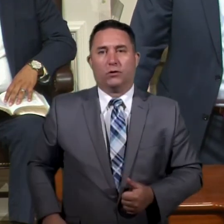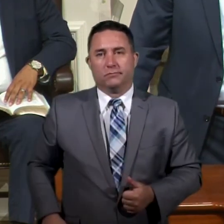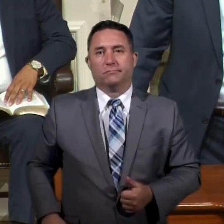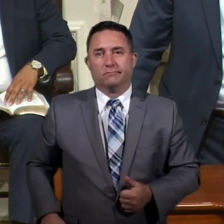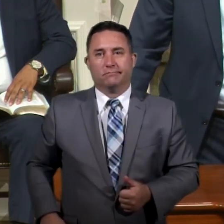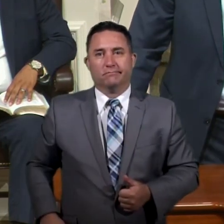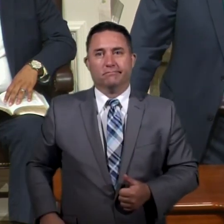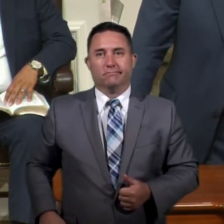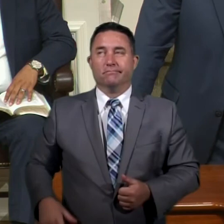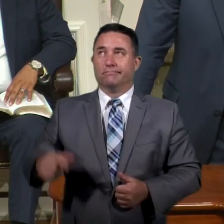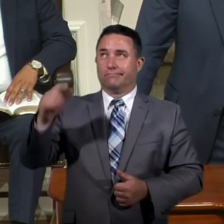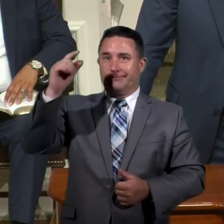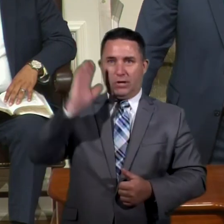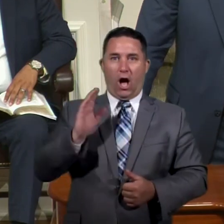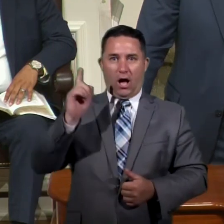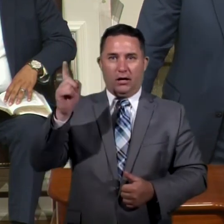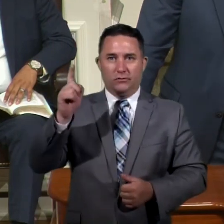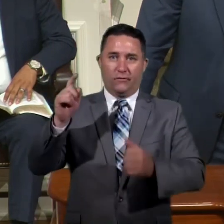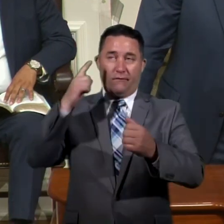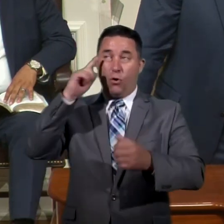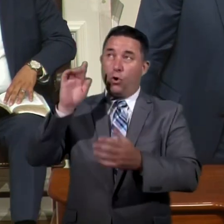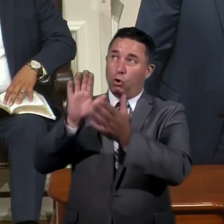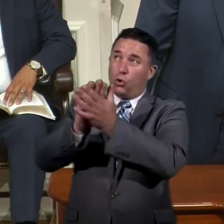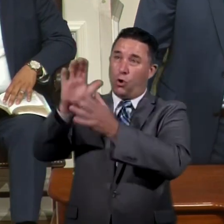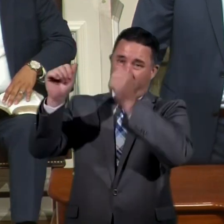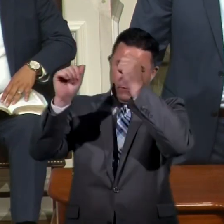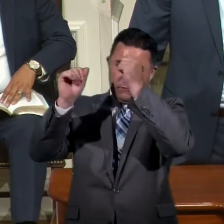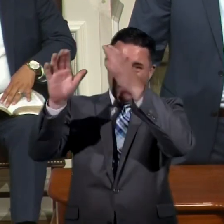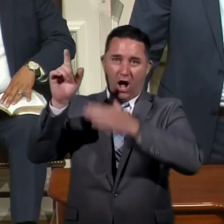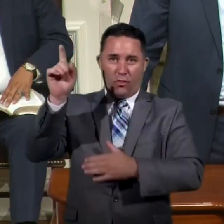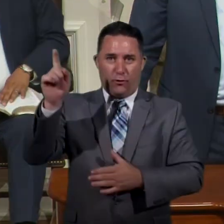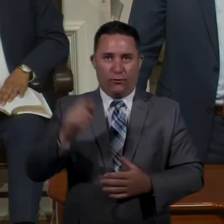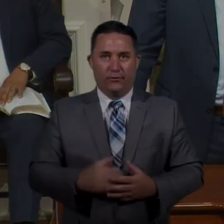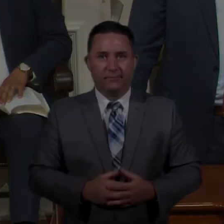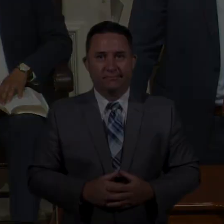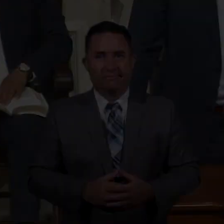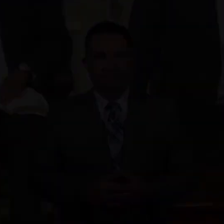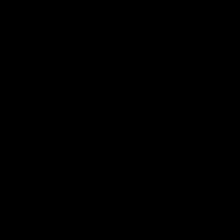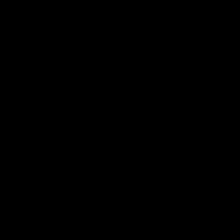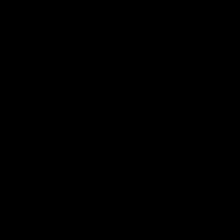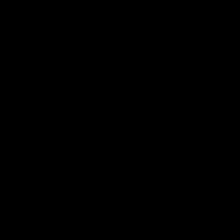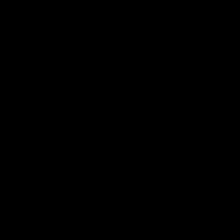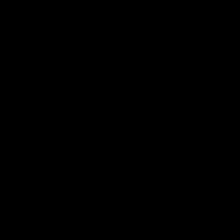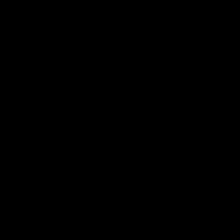el Señor. He's God. Es Dios. To the glory of his Father. Para la gloria de Dios Padre.